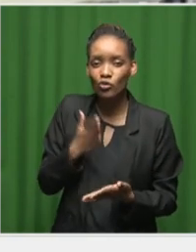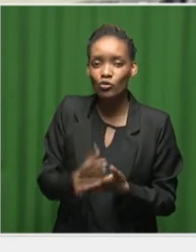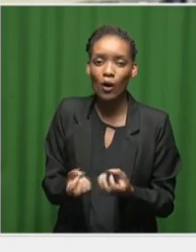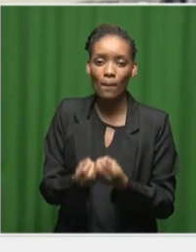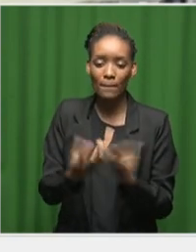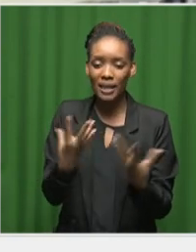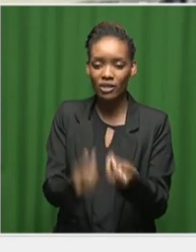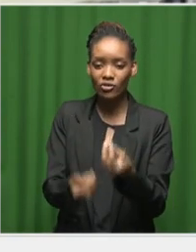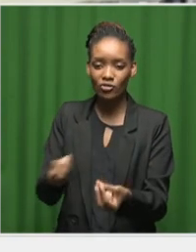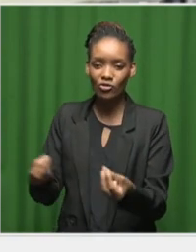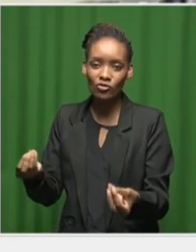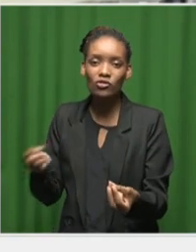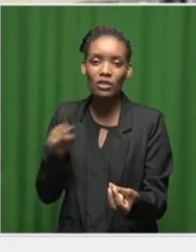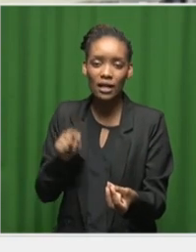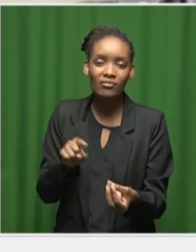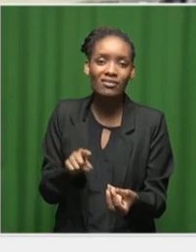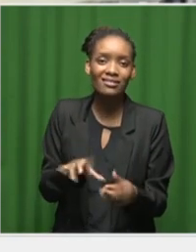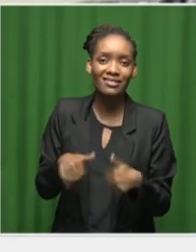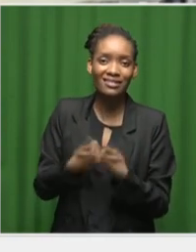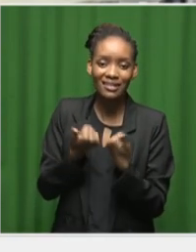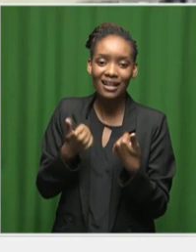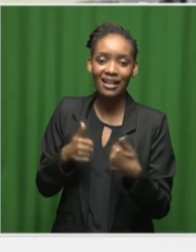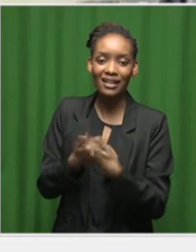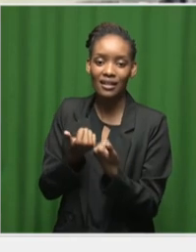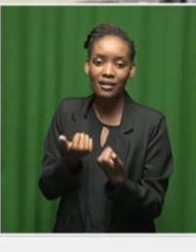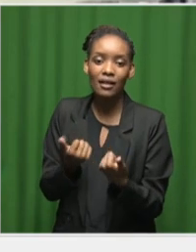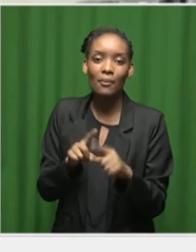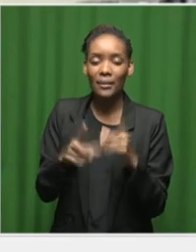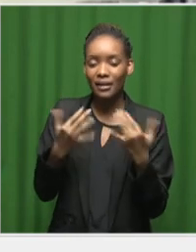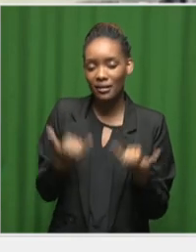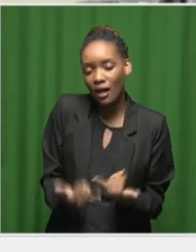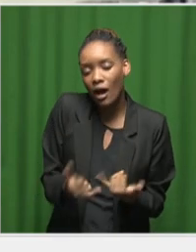go through, but albeit the access is so much better.